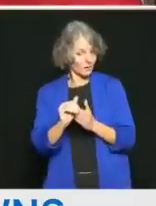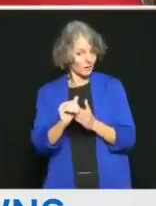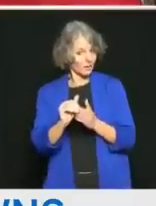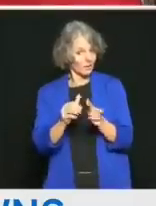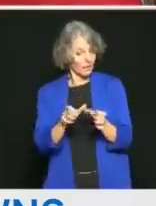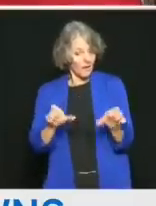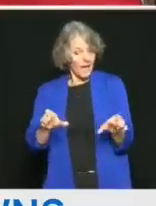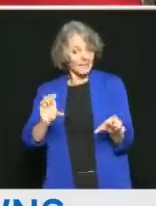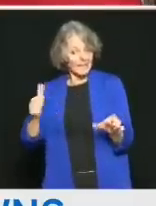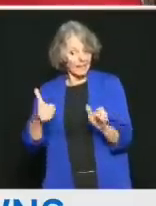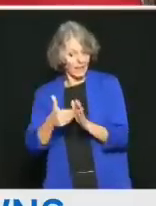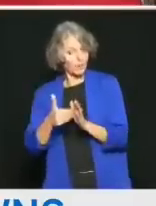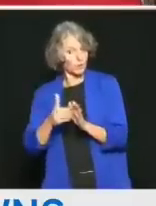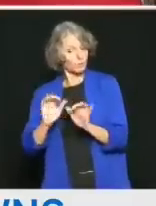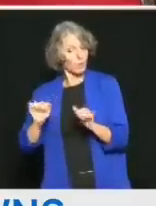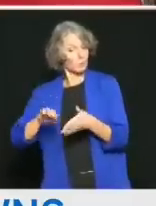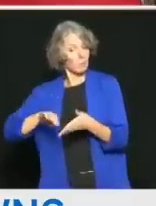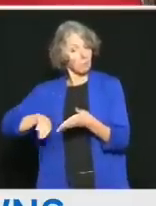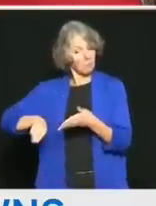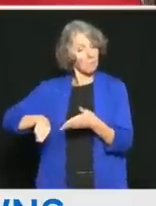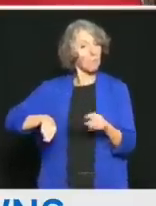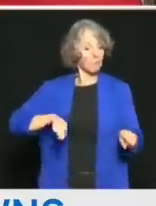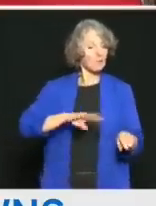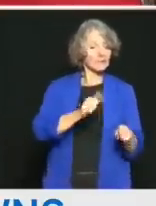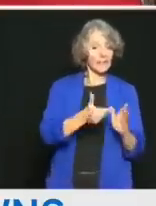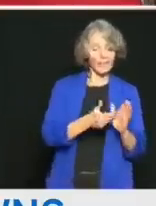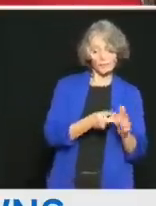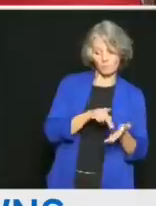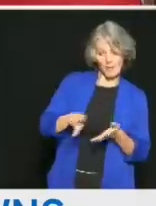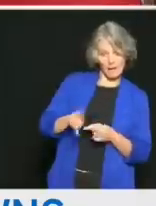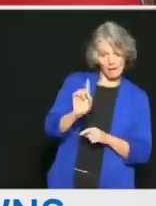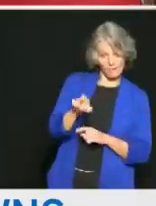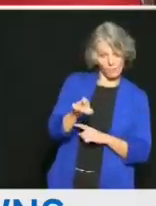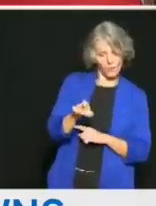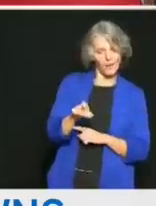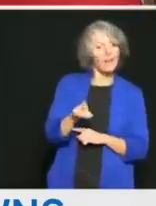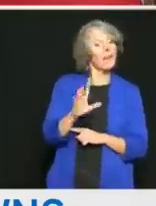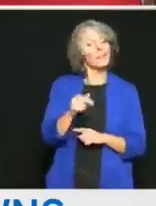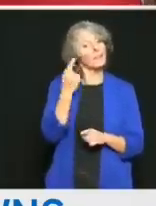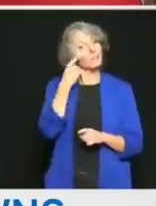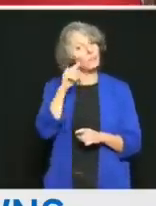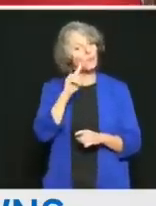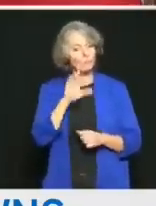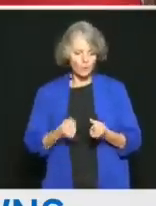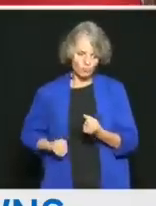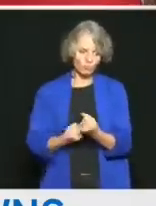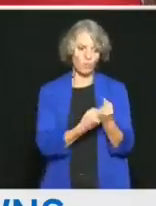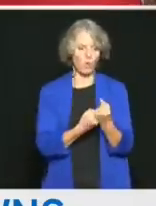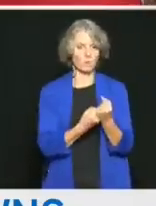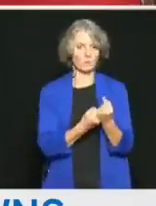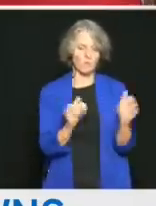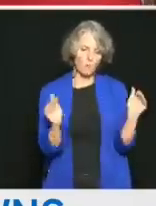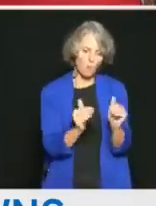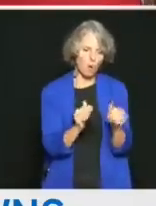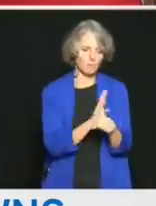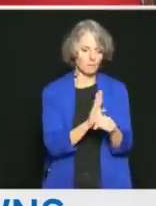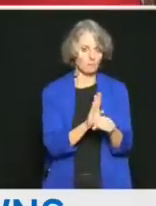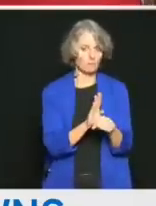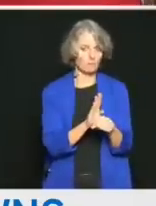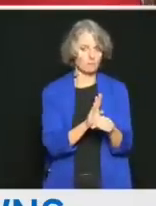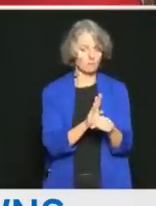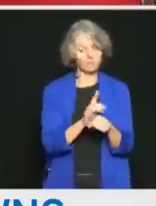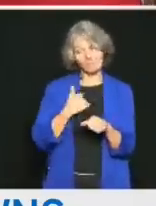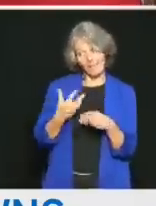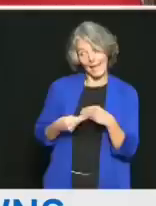be forgivable. Those are really about providing the support to small businesses that they need. And I'll say one more